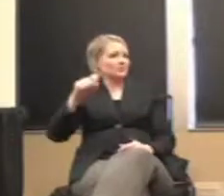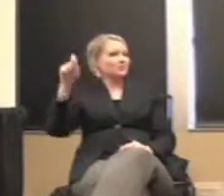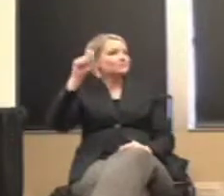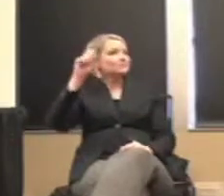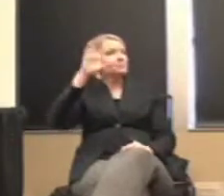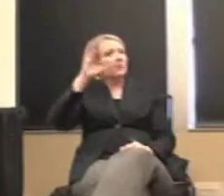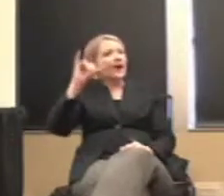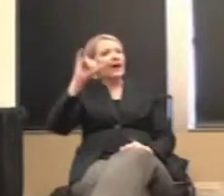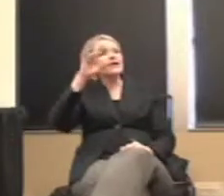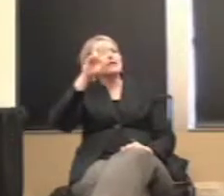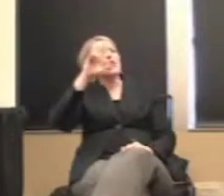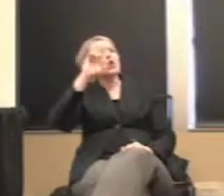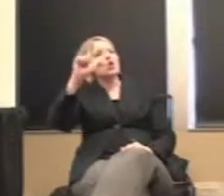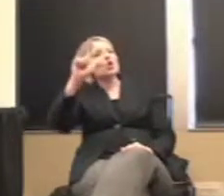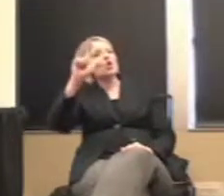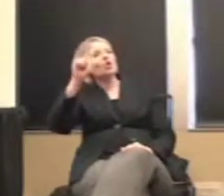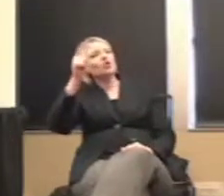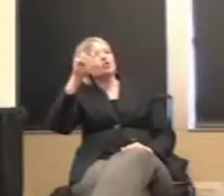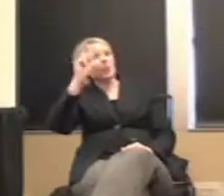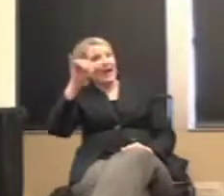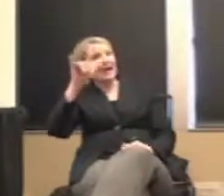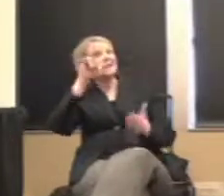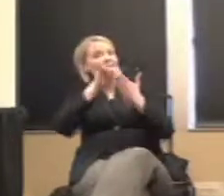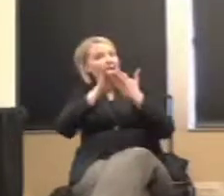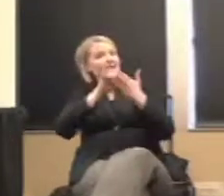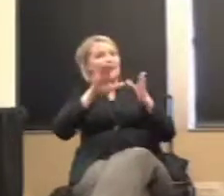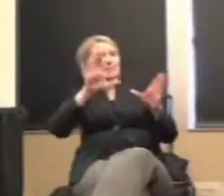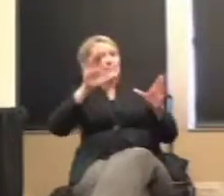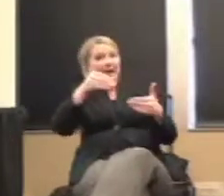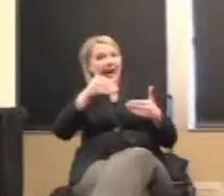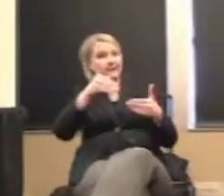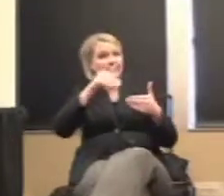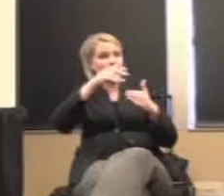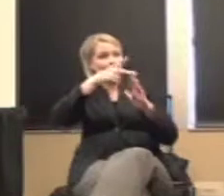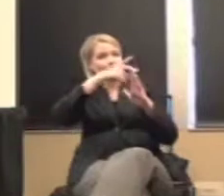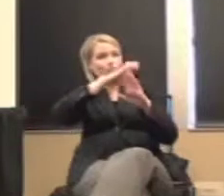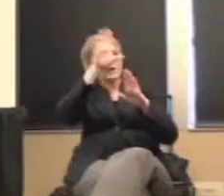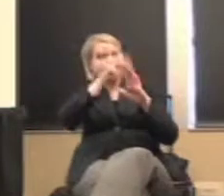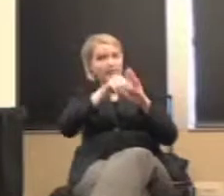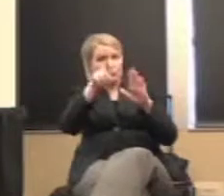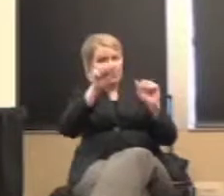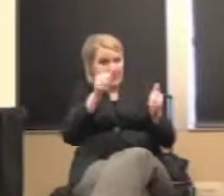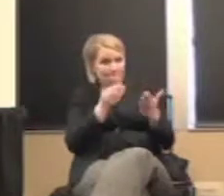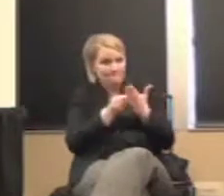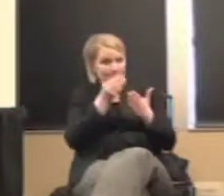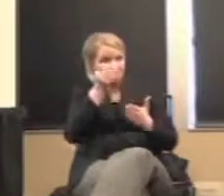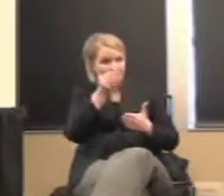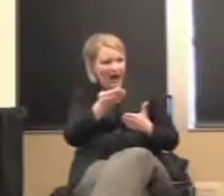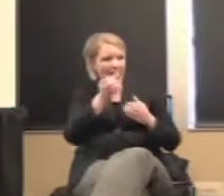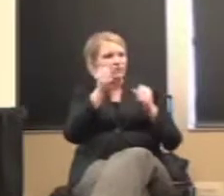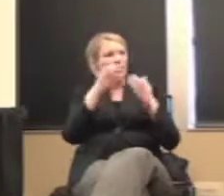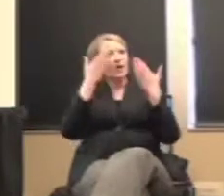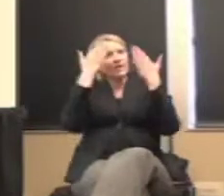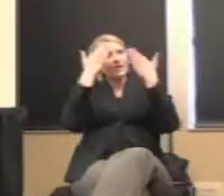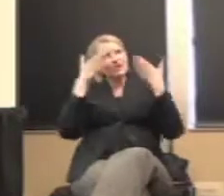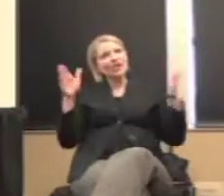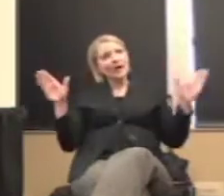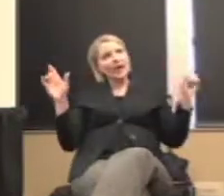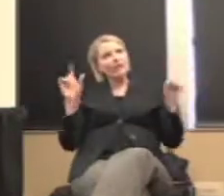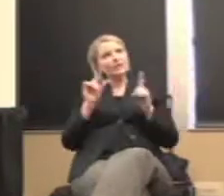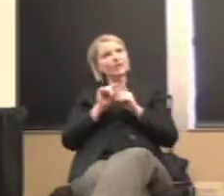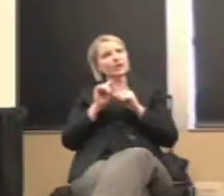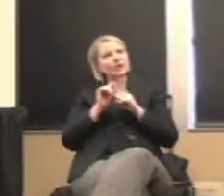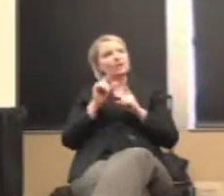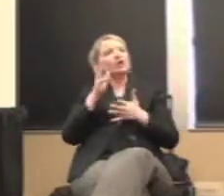It is a packaged curriculum that you could purchase. So the generic term for that is